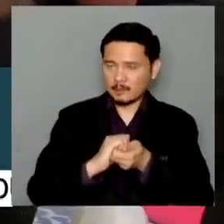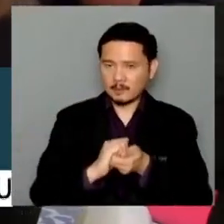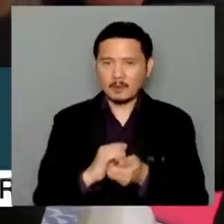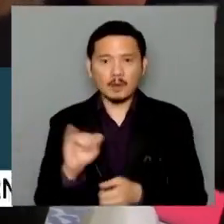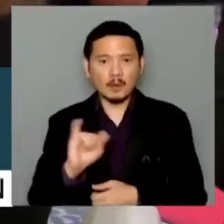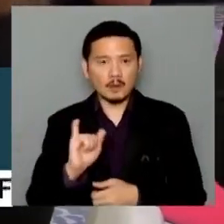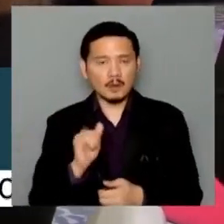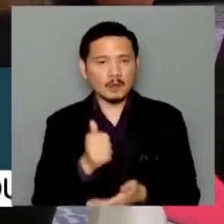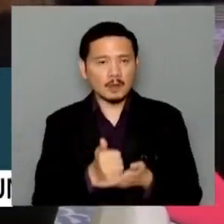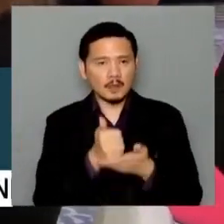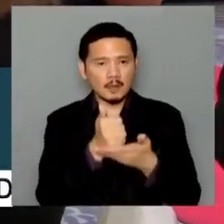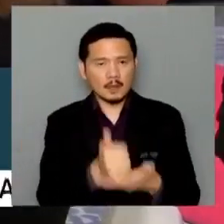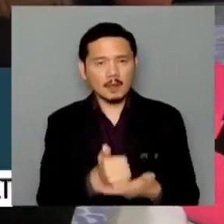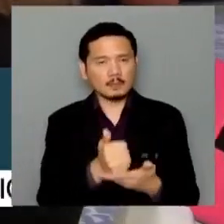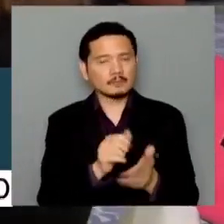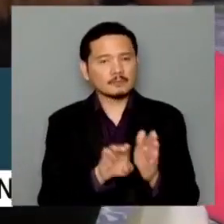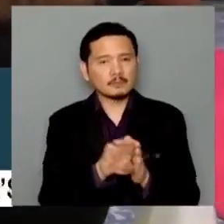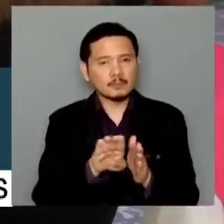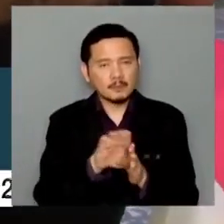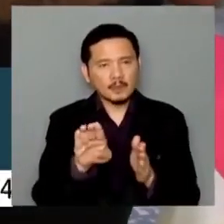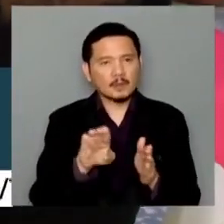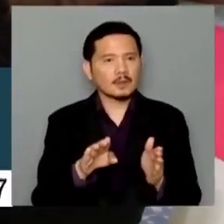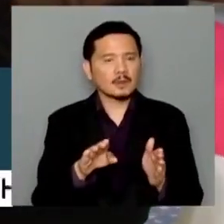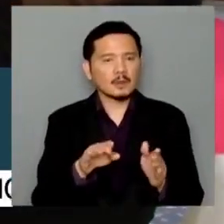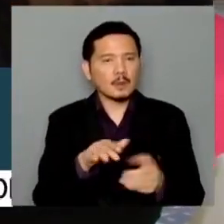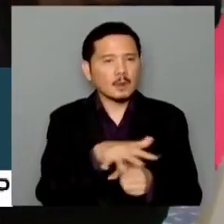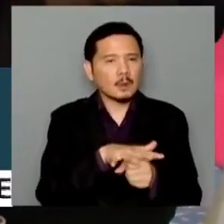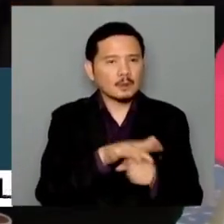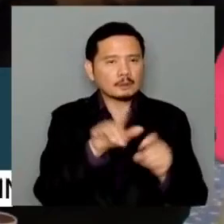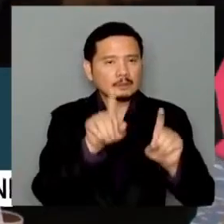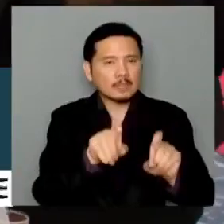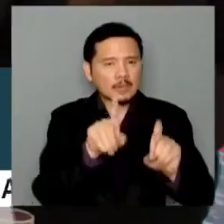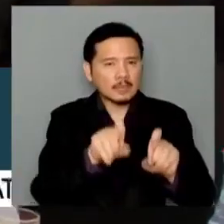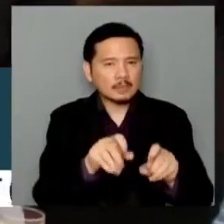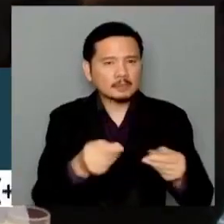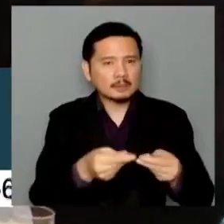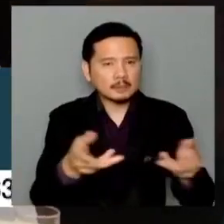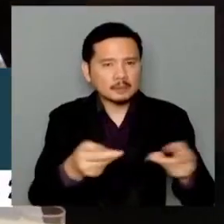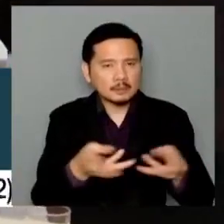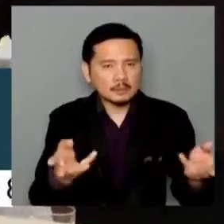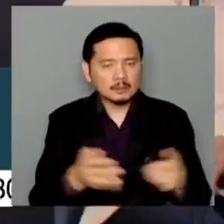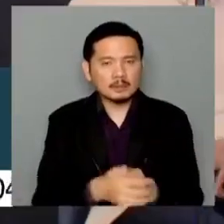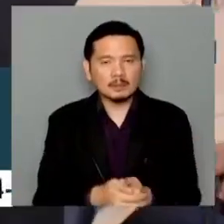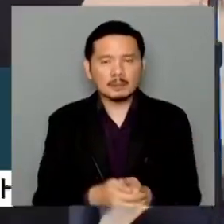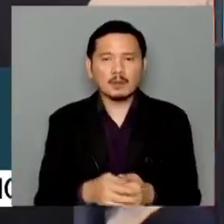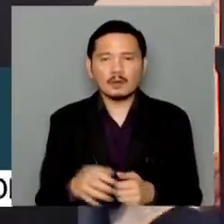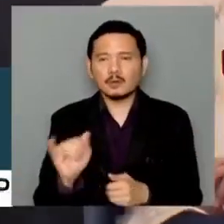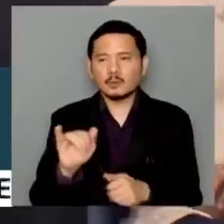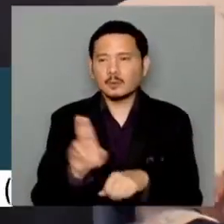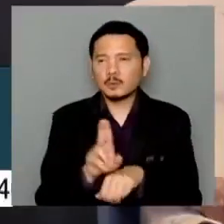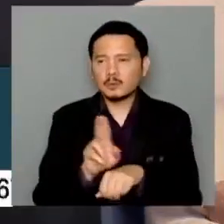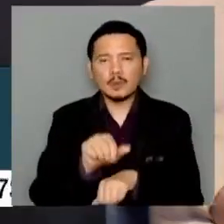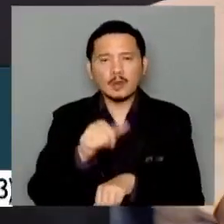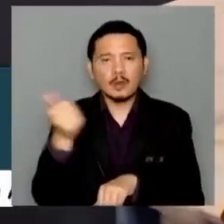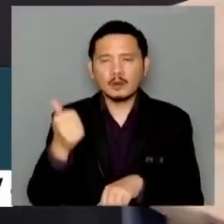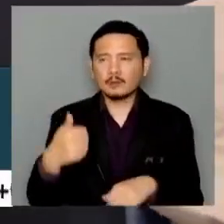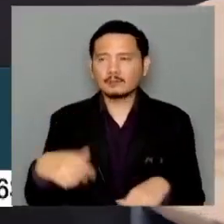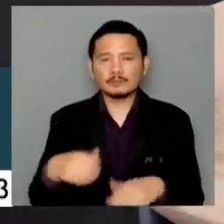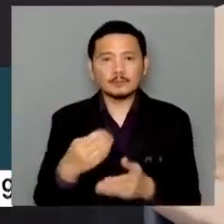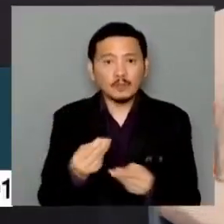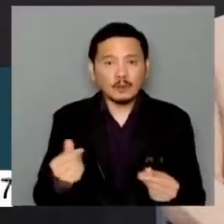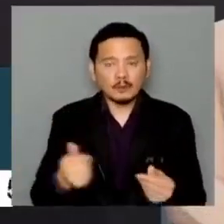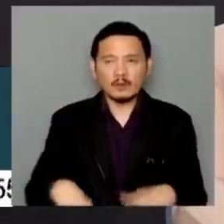in developing local COVID-19 test kits and treatments, such as the use of virgin coconut oil and others, as well